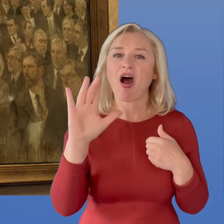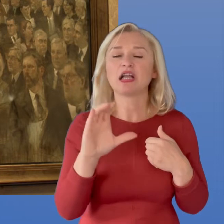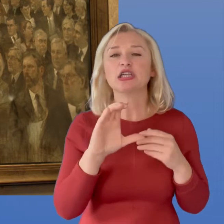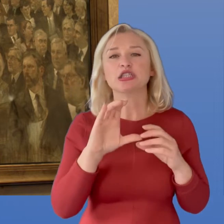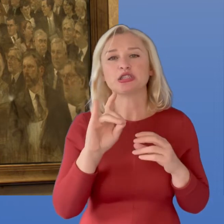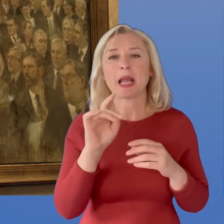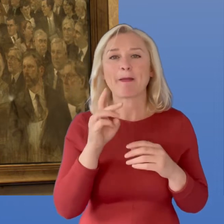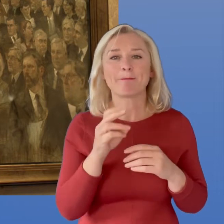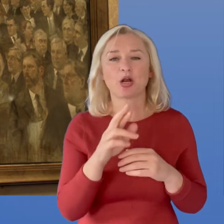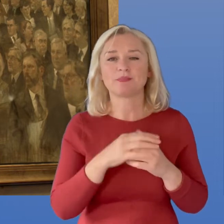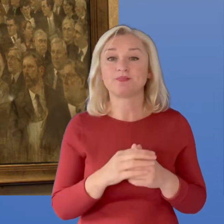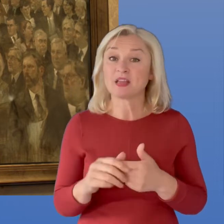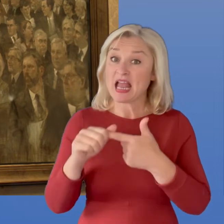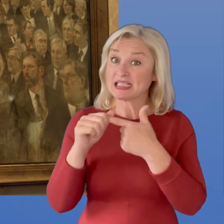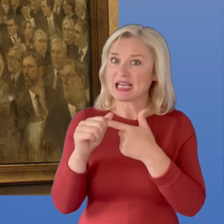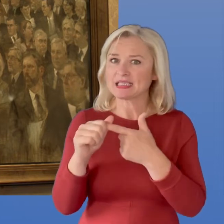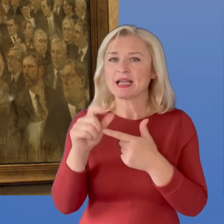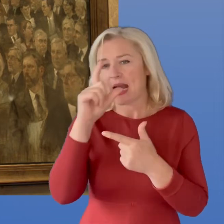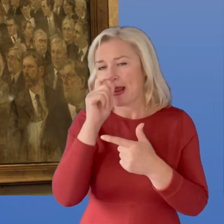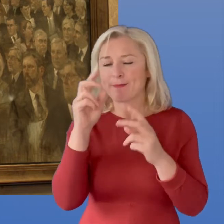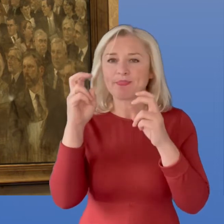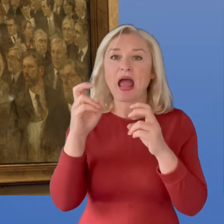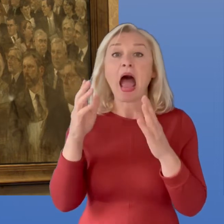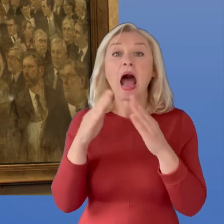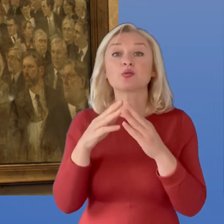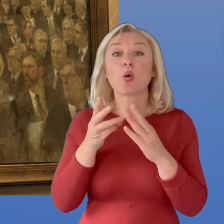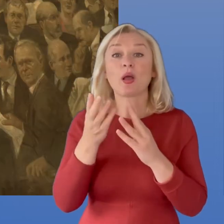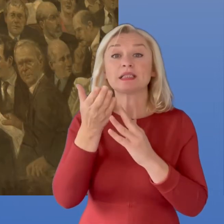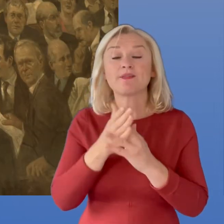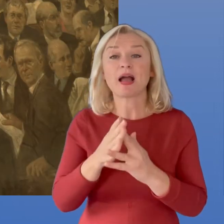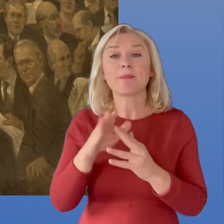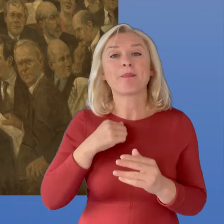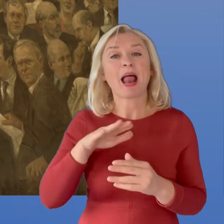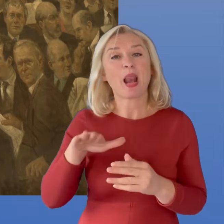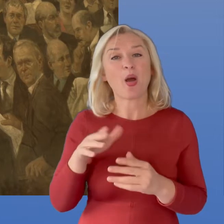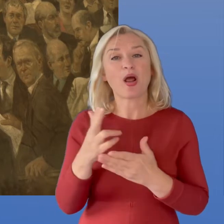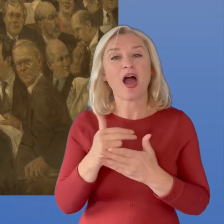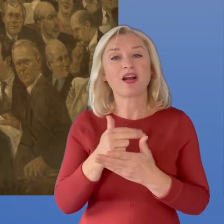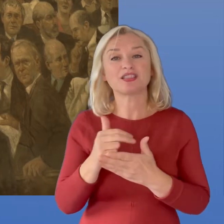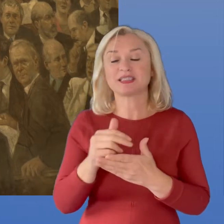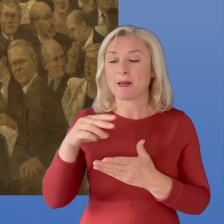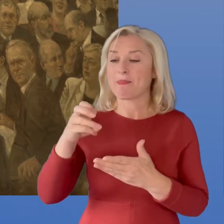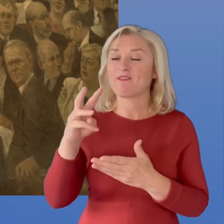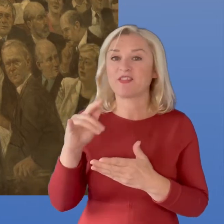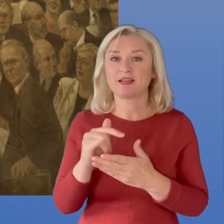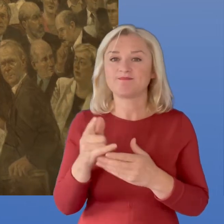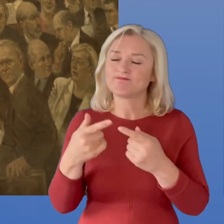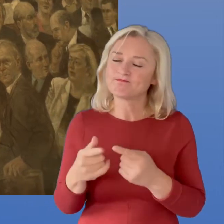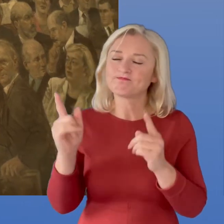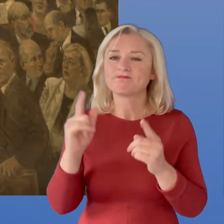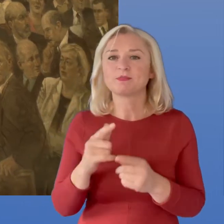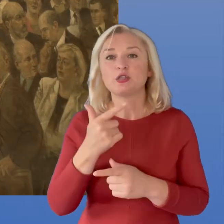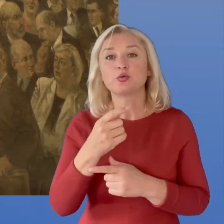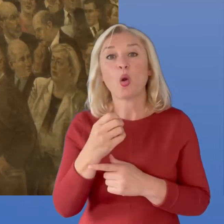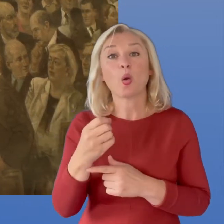painting is The House Will Divide by local artist Noel Murphy. It was unveiled in 2002 and depicts the MLAs who sat